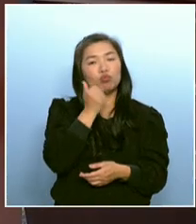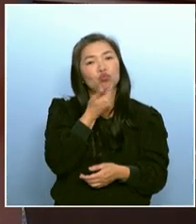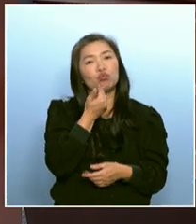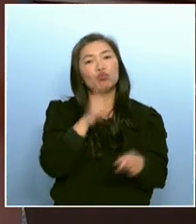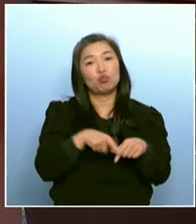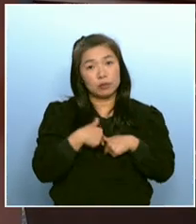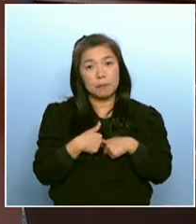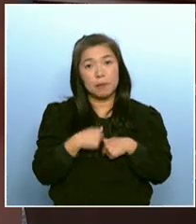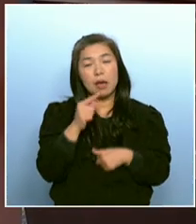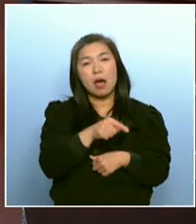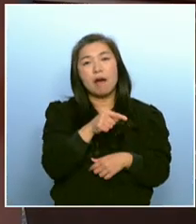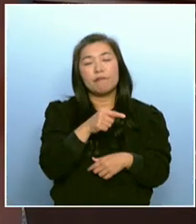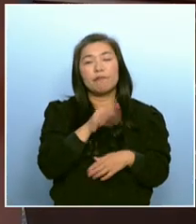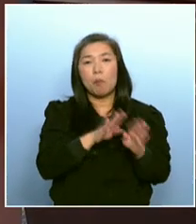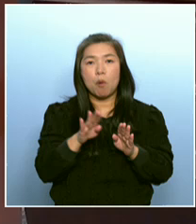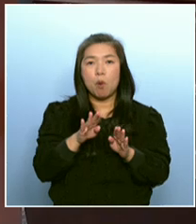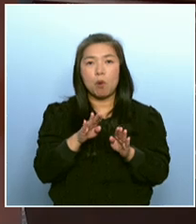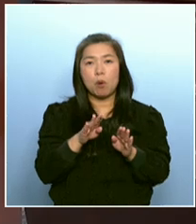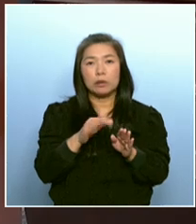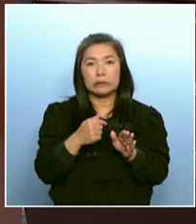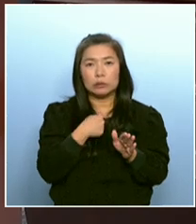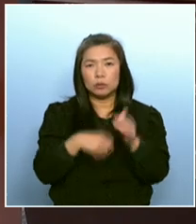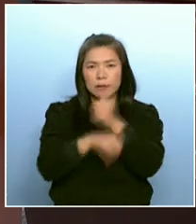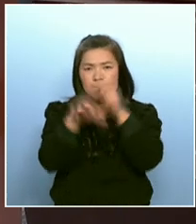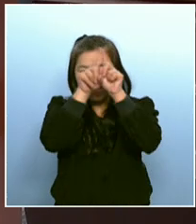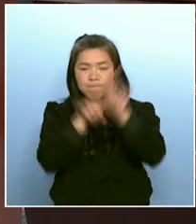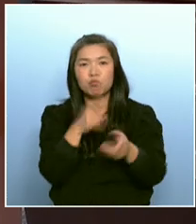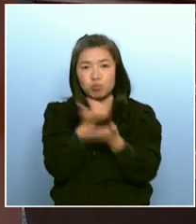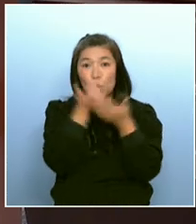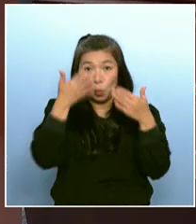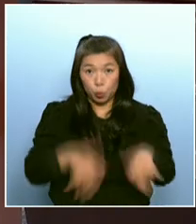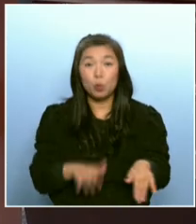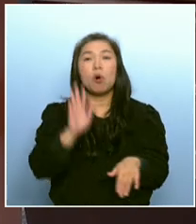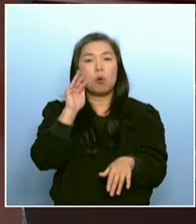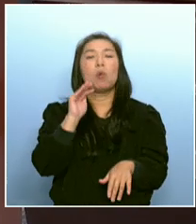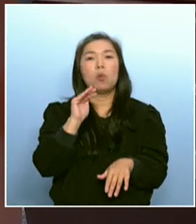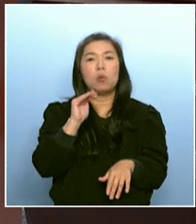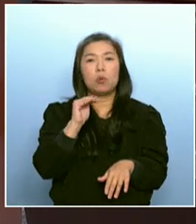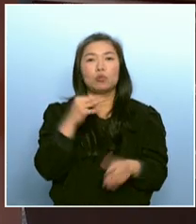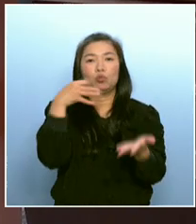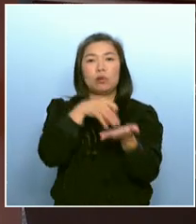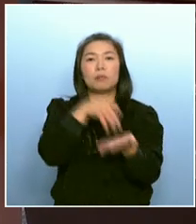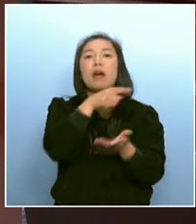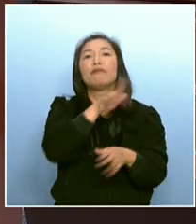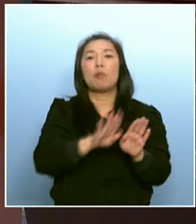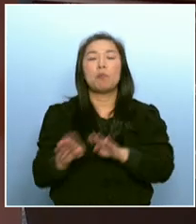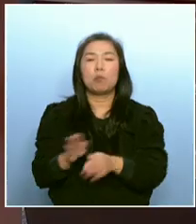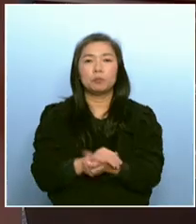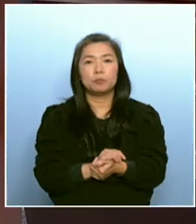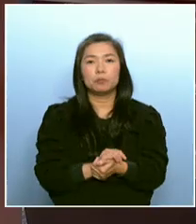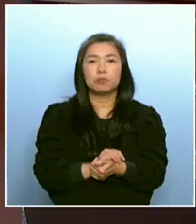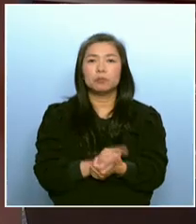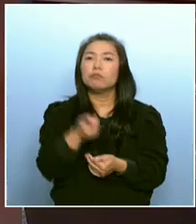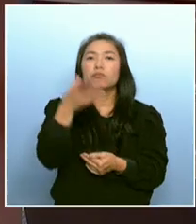services. According to the paper, the daycare center for the elderly targets those who have passed the standardized care need